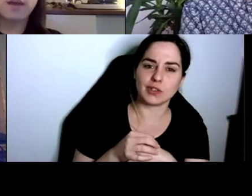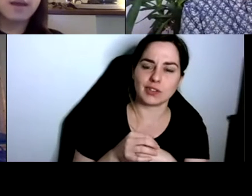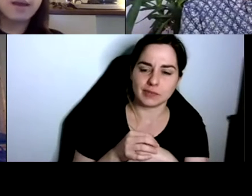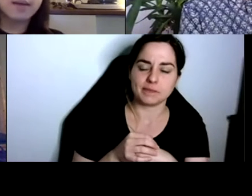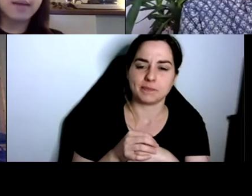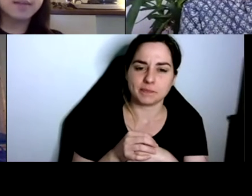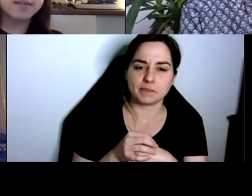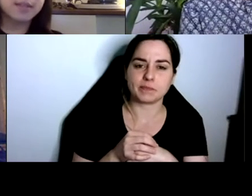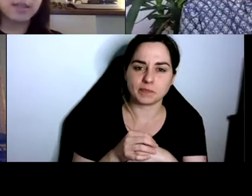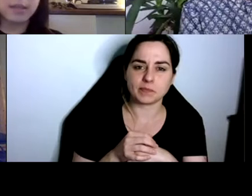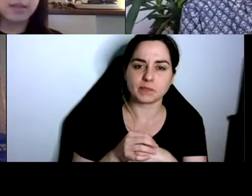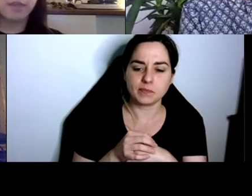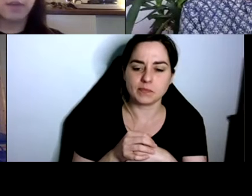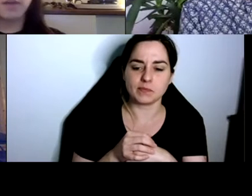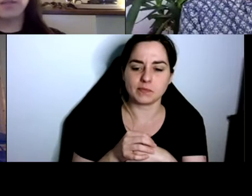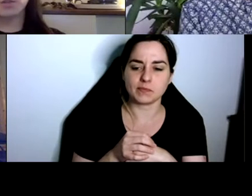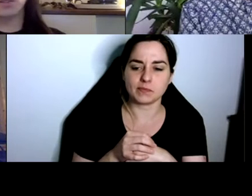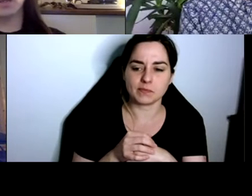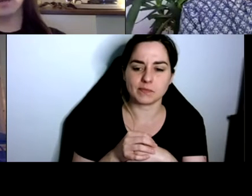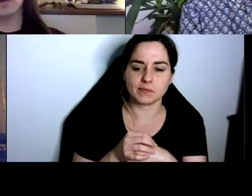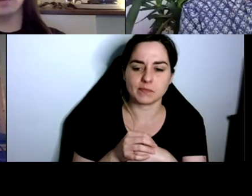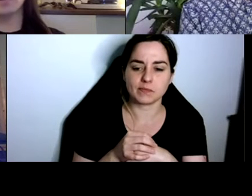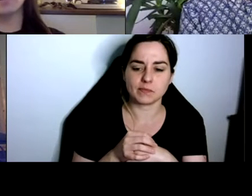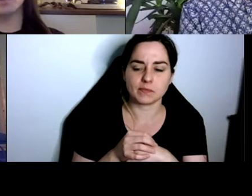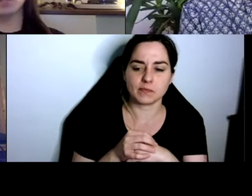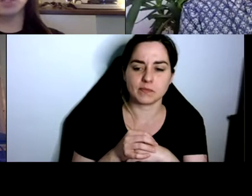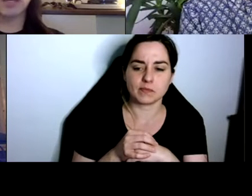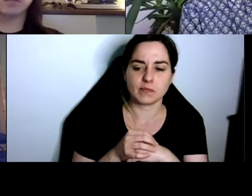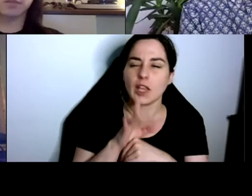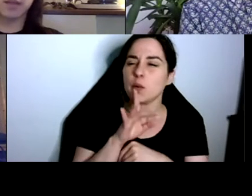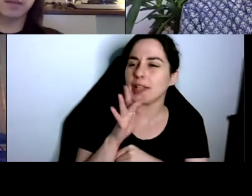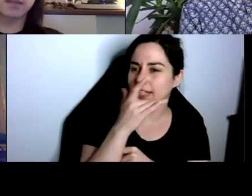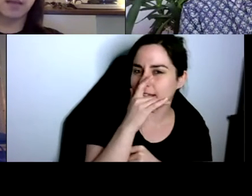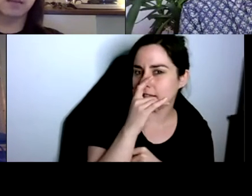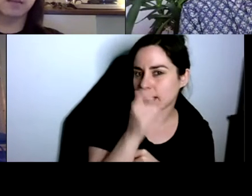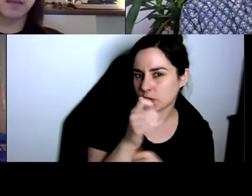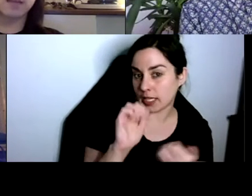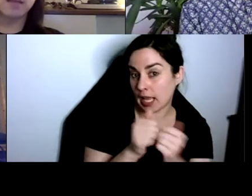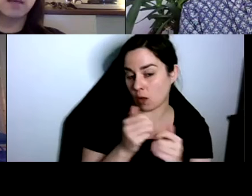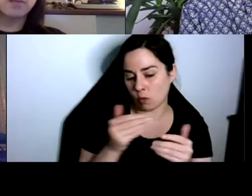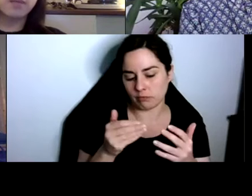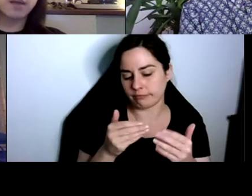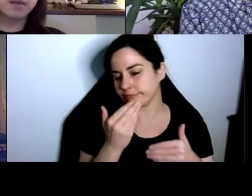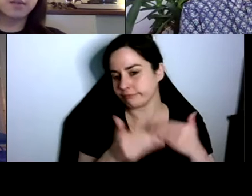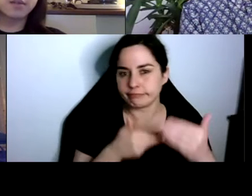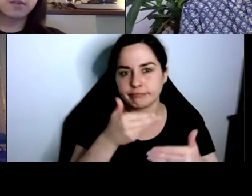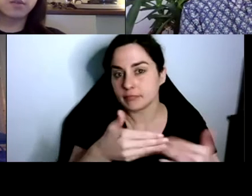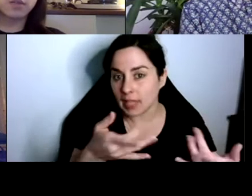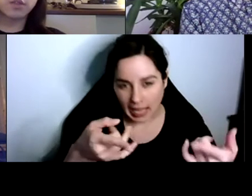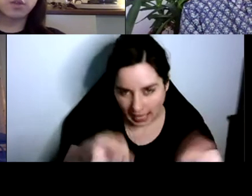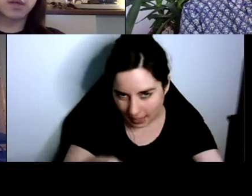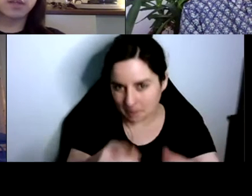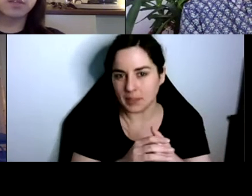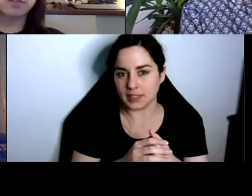non-professional. And in a very interesting kind of trajectory, I think Tangled has begun